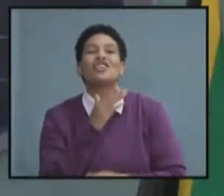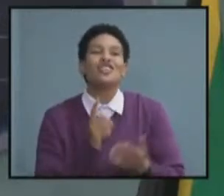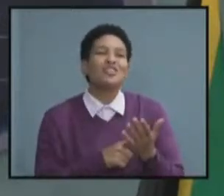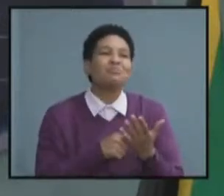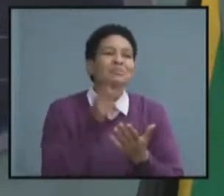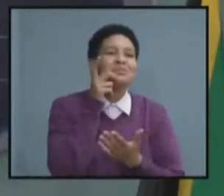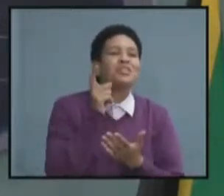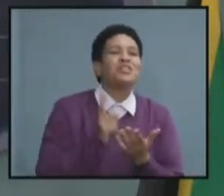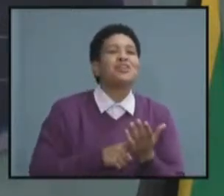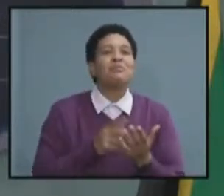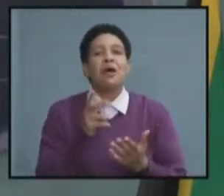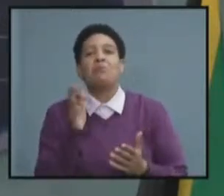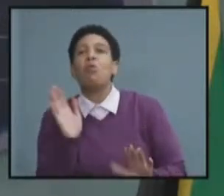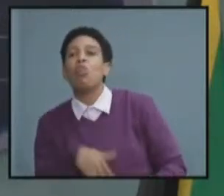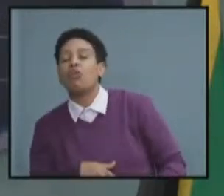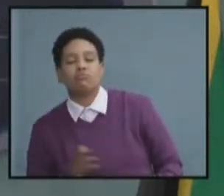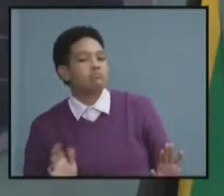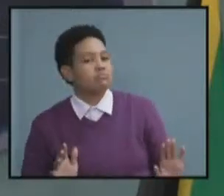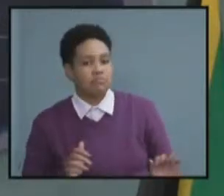So,